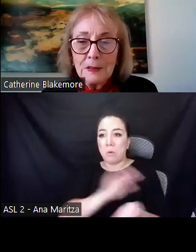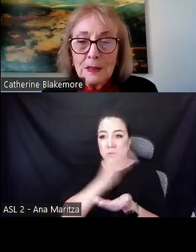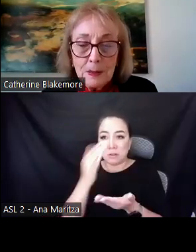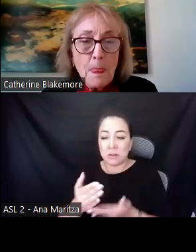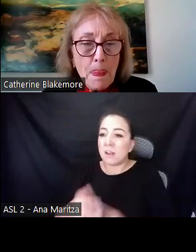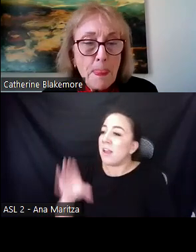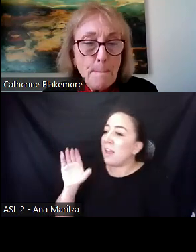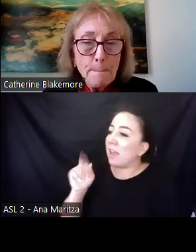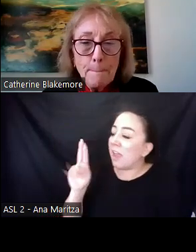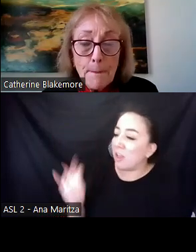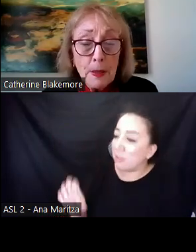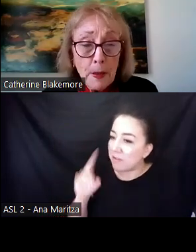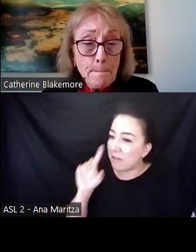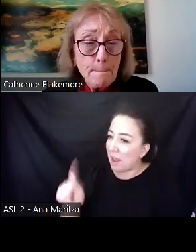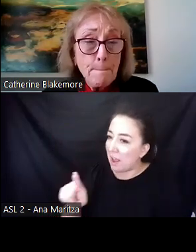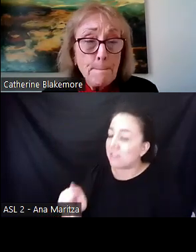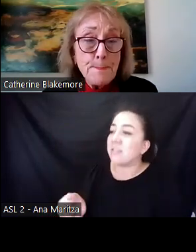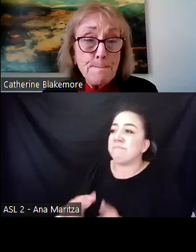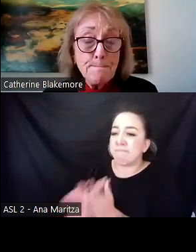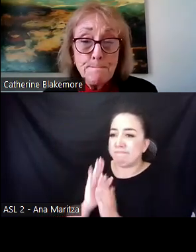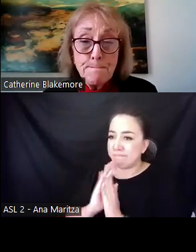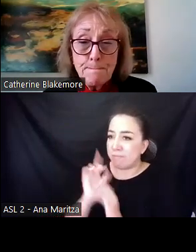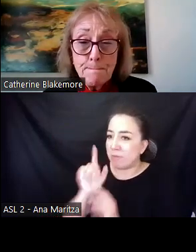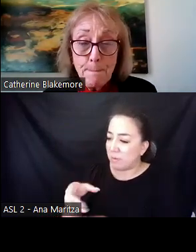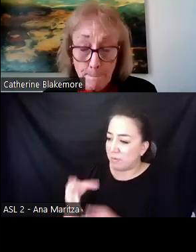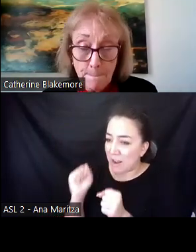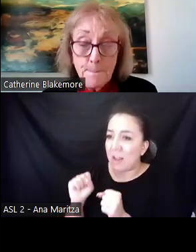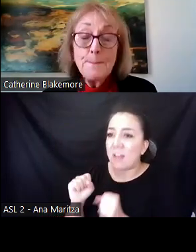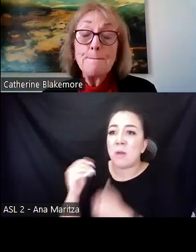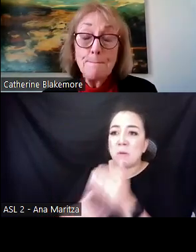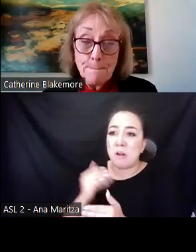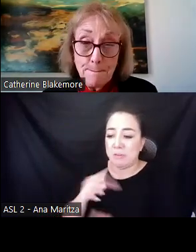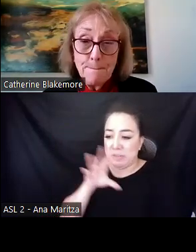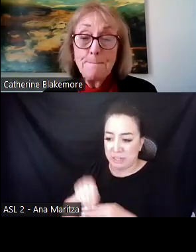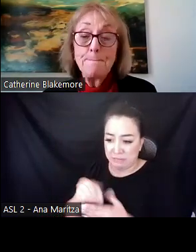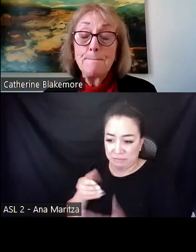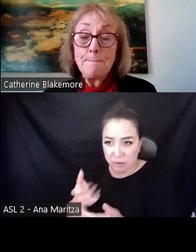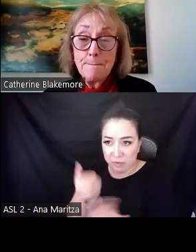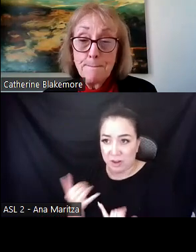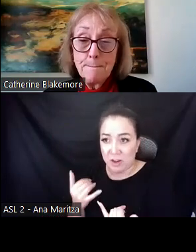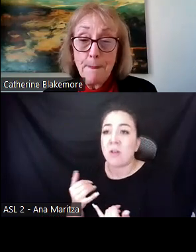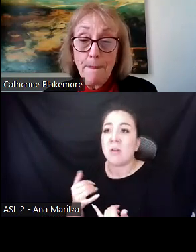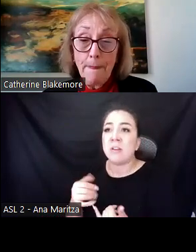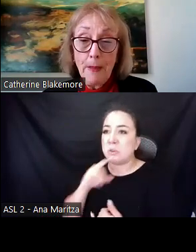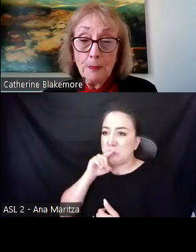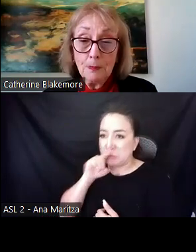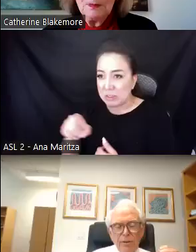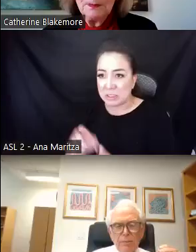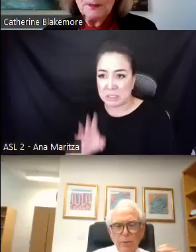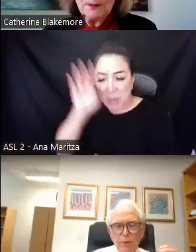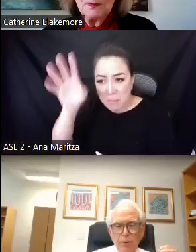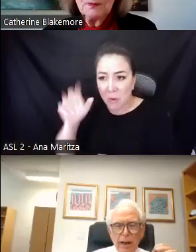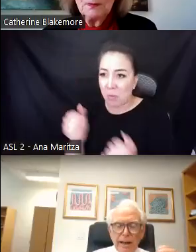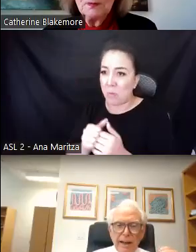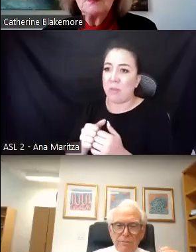Catherine, if I could just ask quickly, so the process we're engaged in is to really come up with the